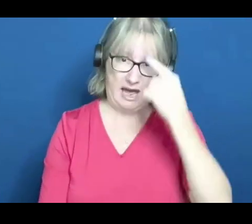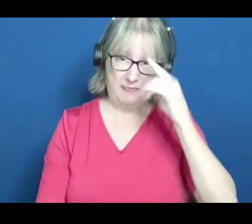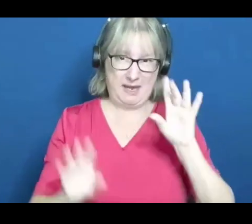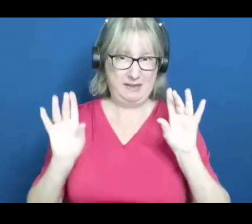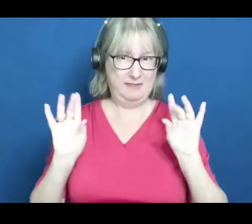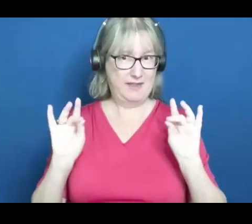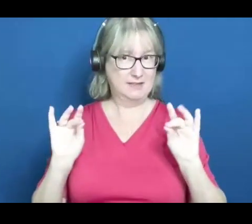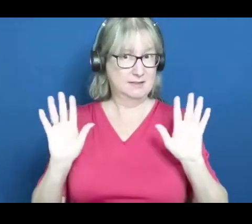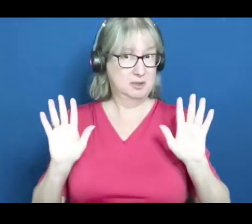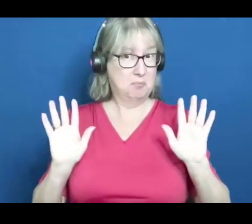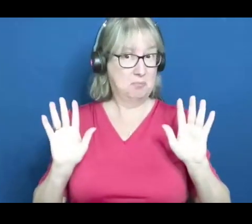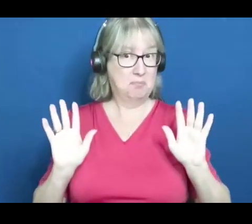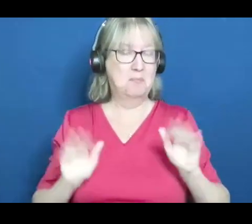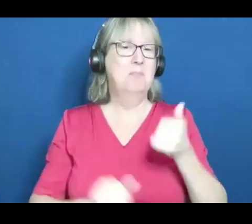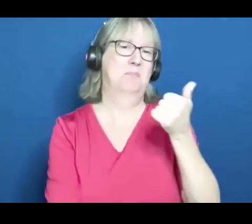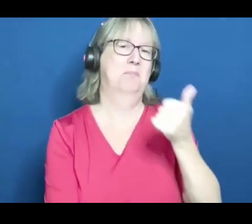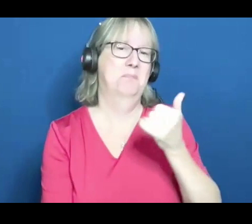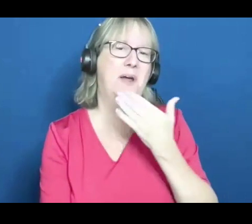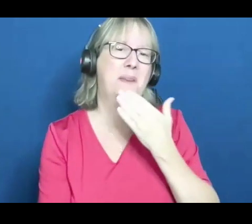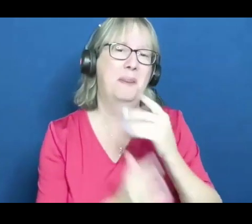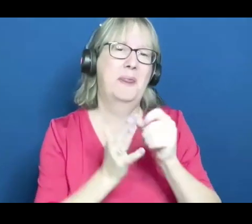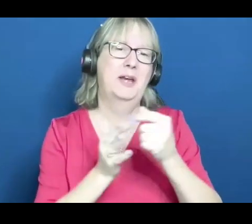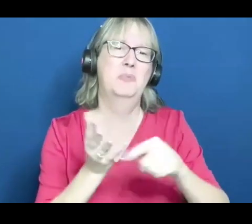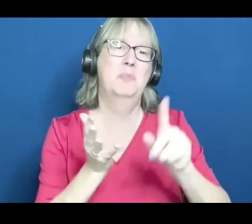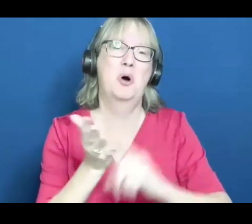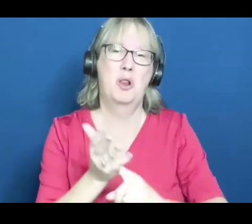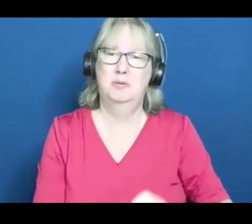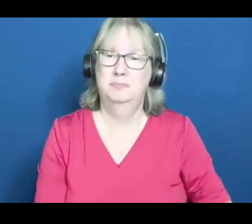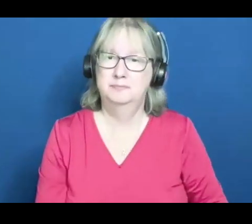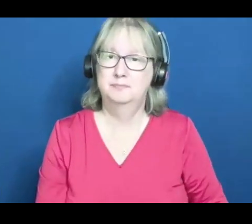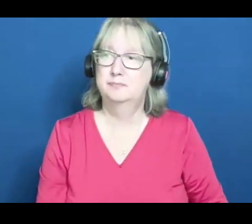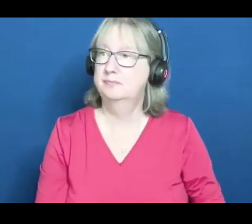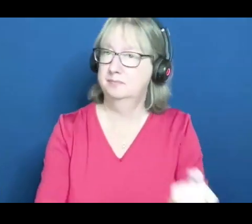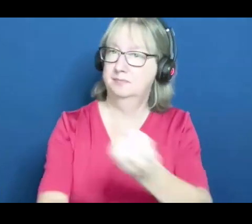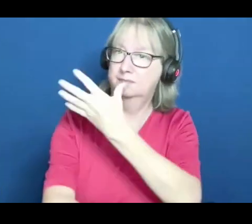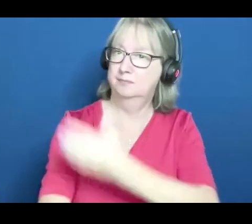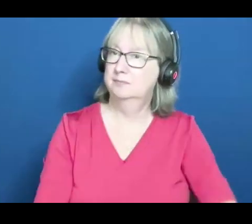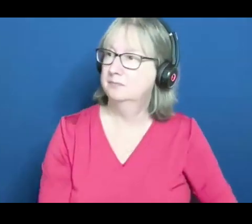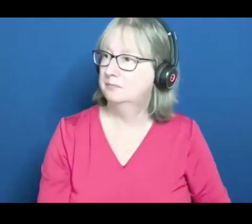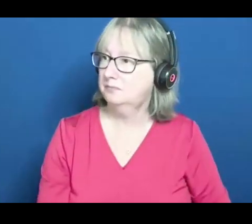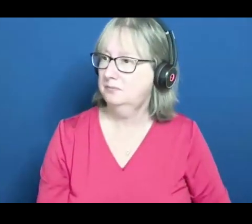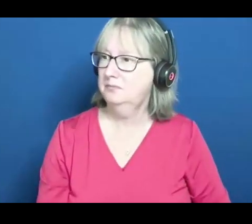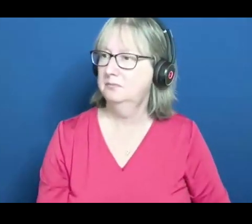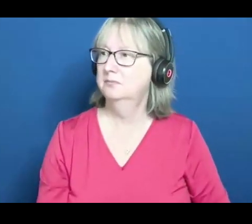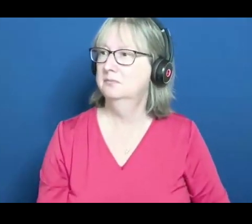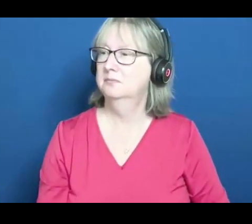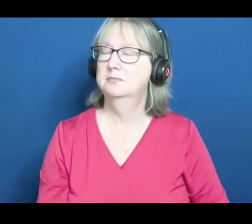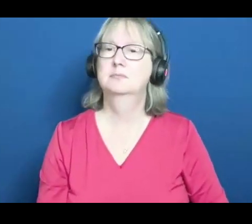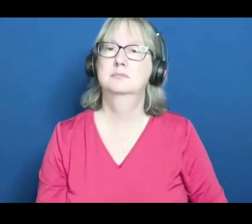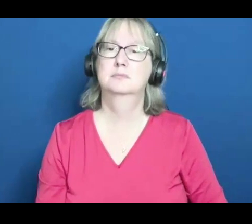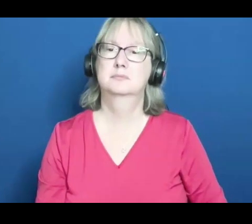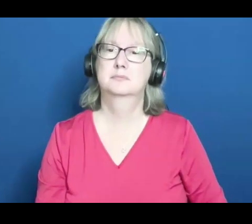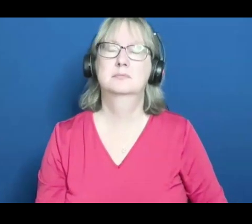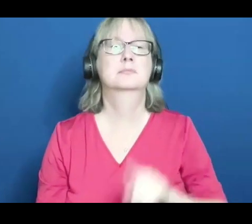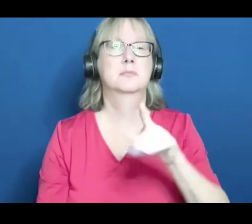as I can say right now. Nice one. Yeah. Thanks, Paul. Okay. Next slide, please, Tom. So guys, I wanted